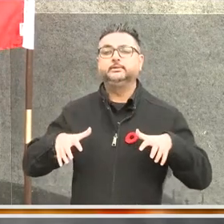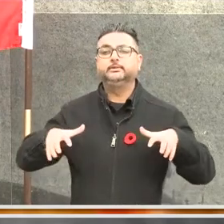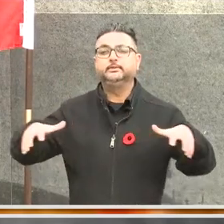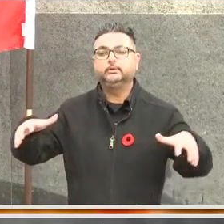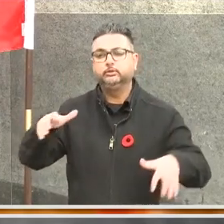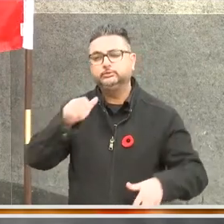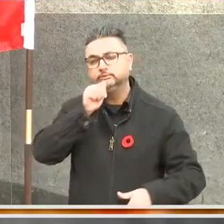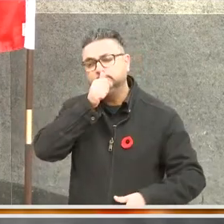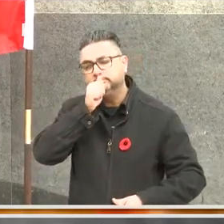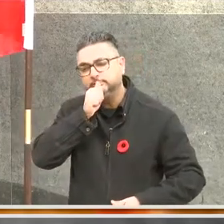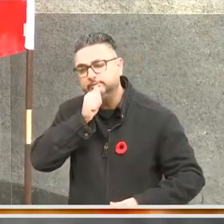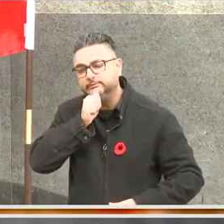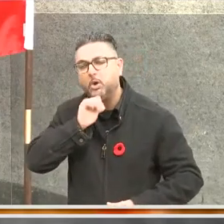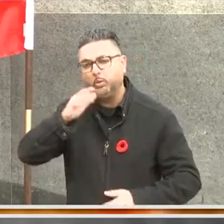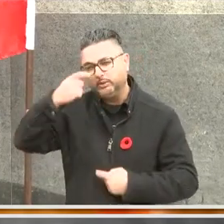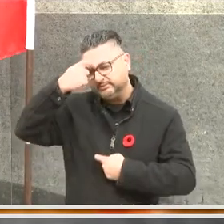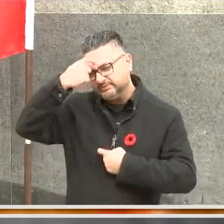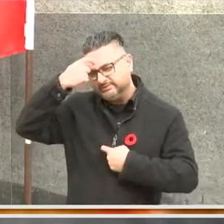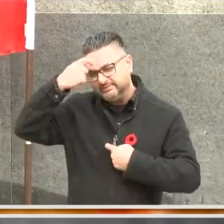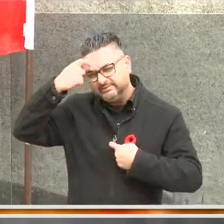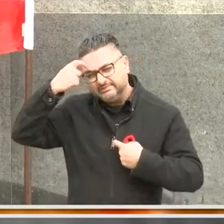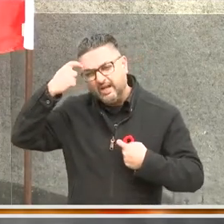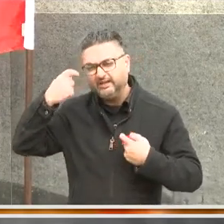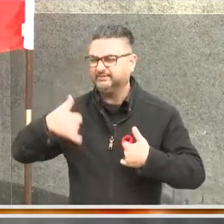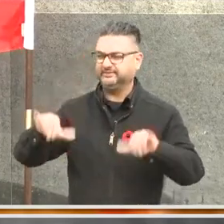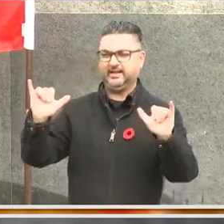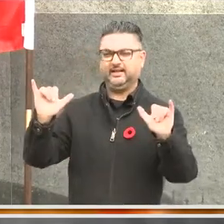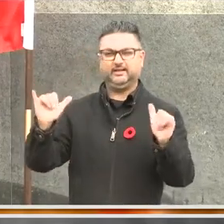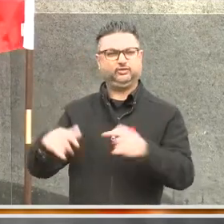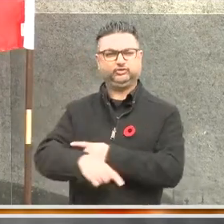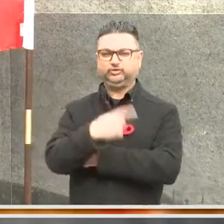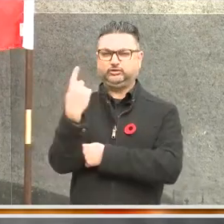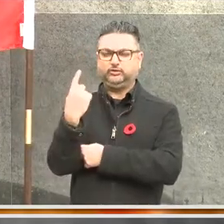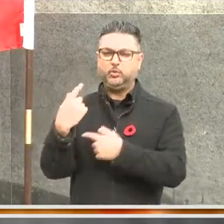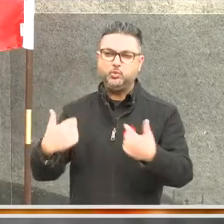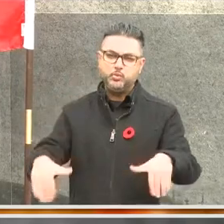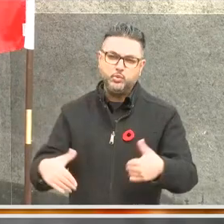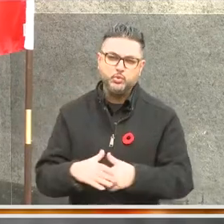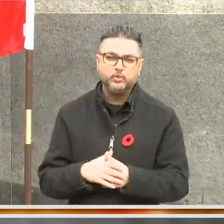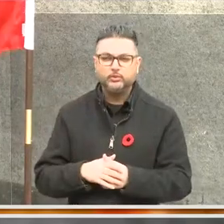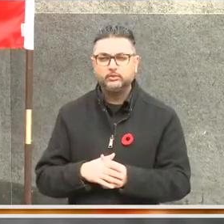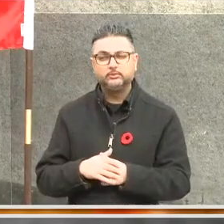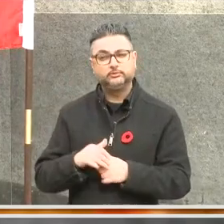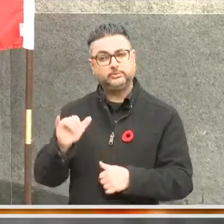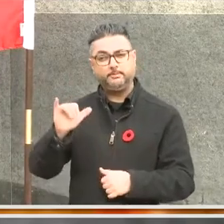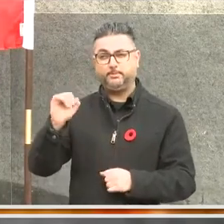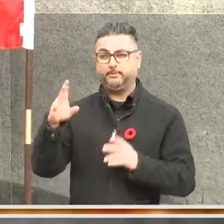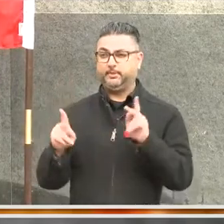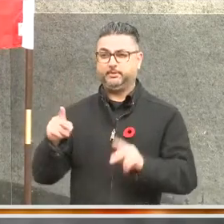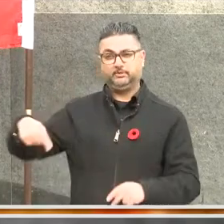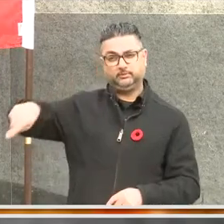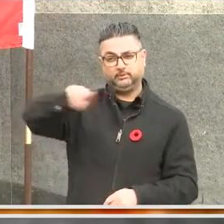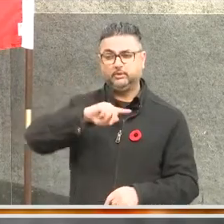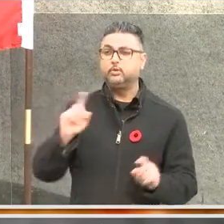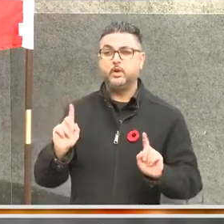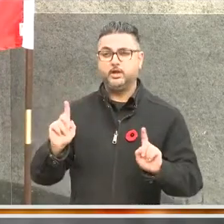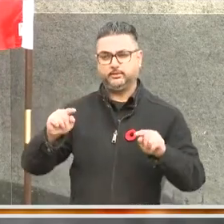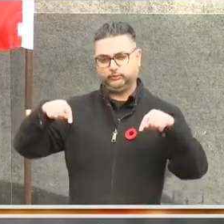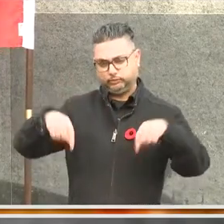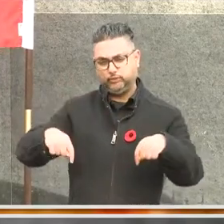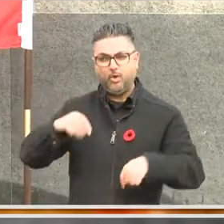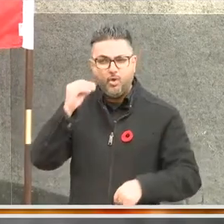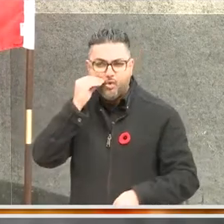remember those who served at home on many missions that have provided aid and security to Canadians across the